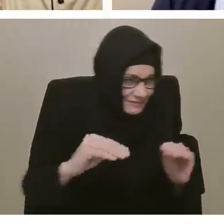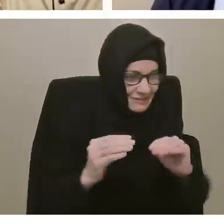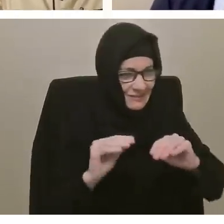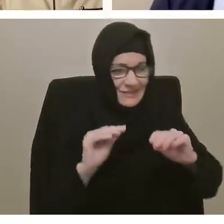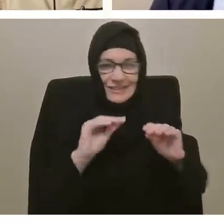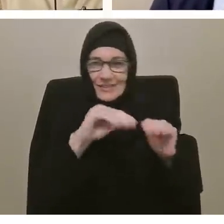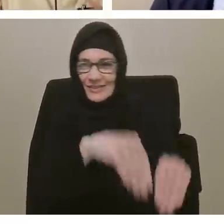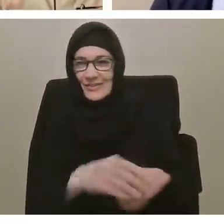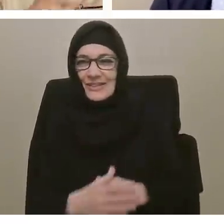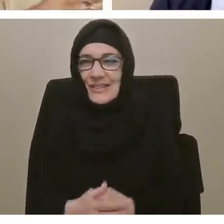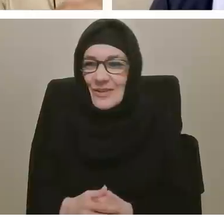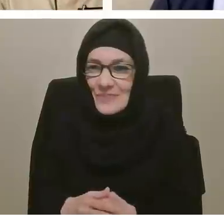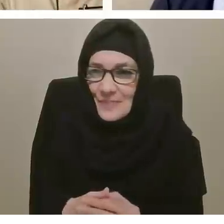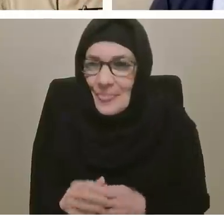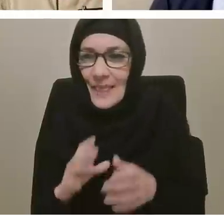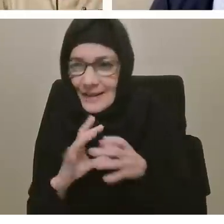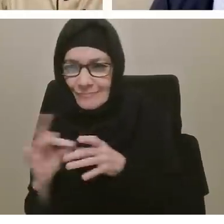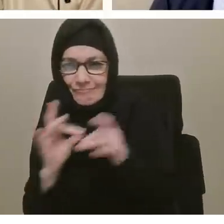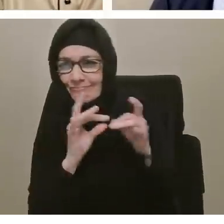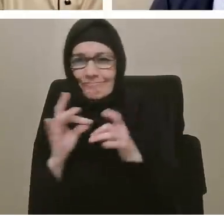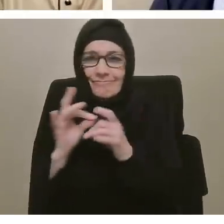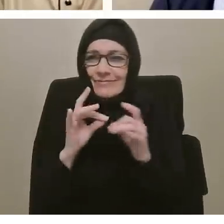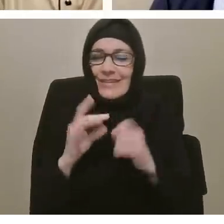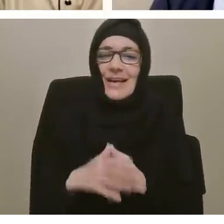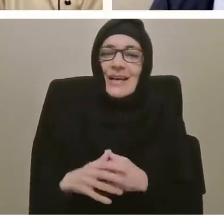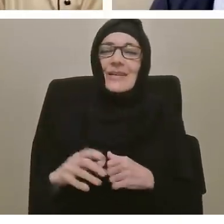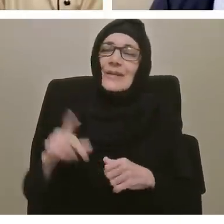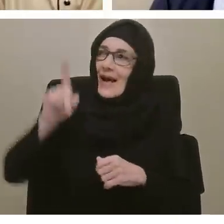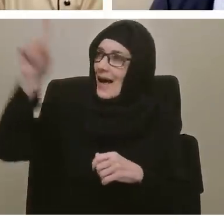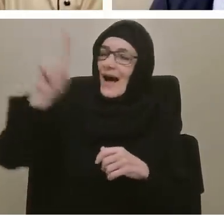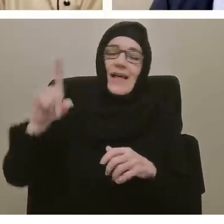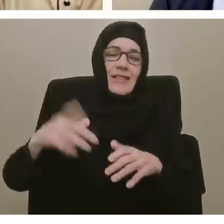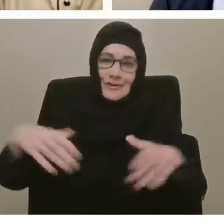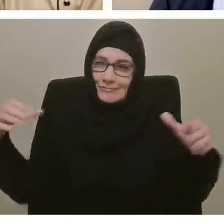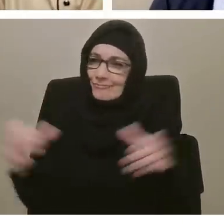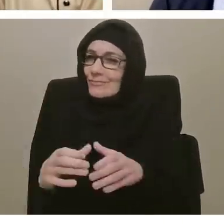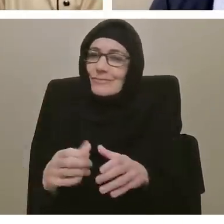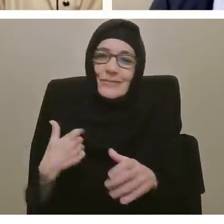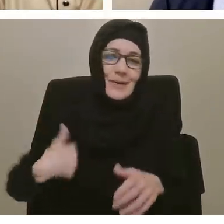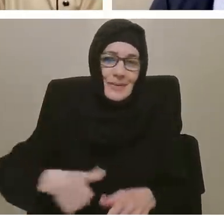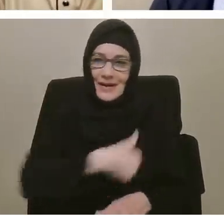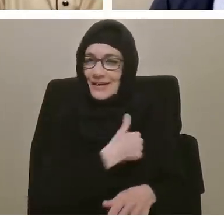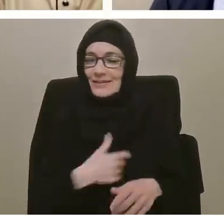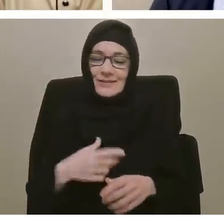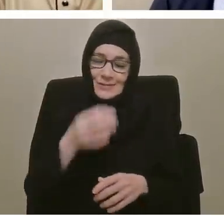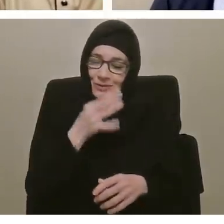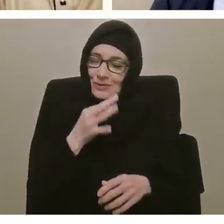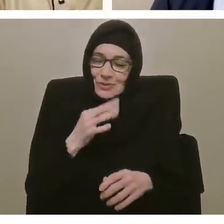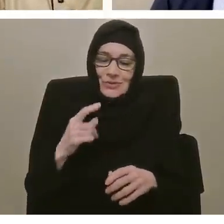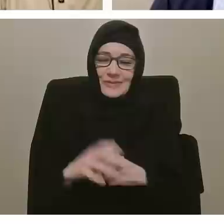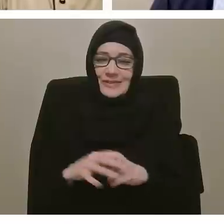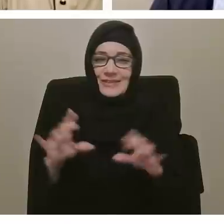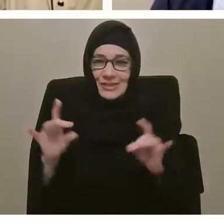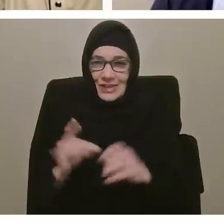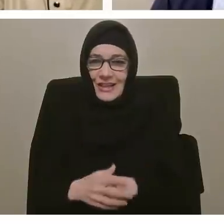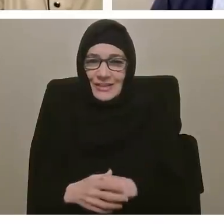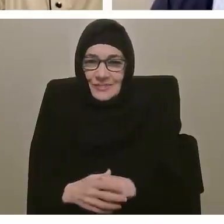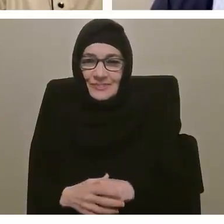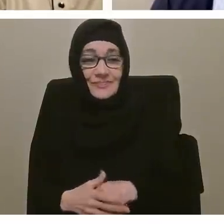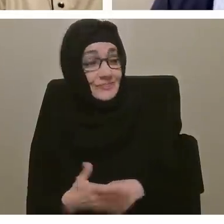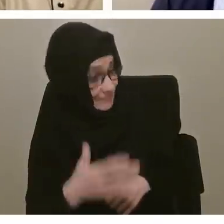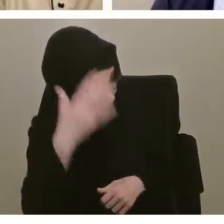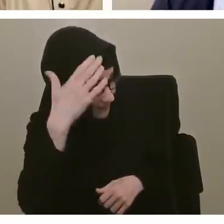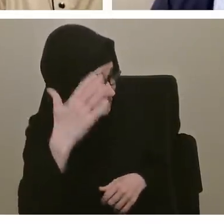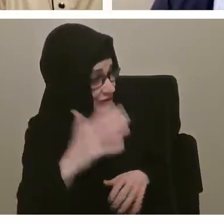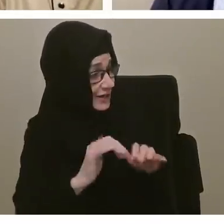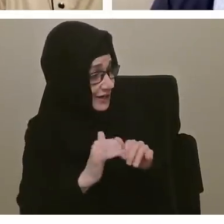Ya Rabbi, Allah, may Allah bring us together. May Allah bring us together soon, Ya Rabbi, in person. Sheikh, how's it going, man? I'm